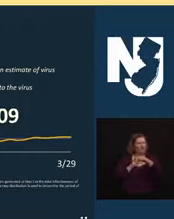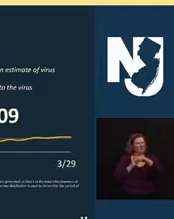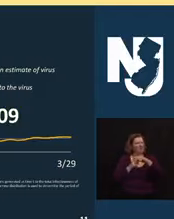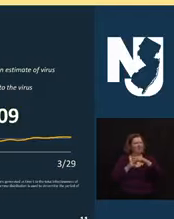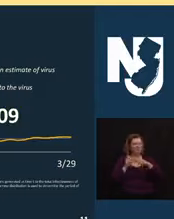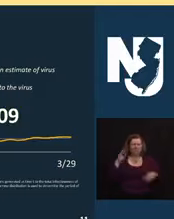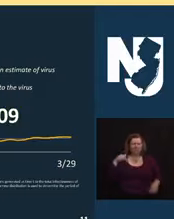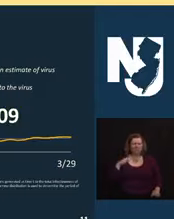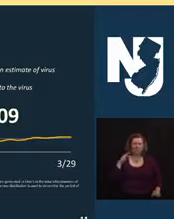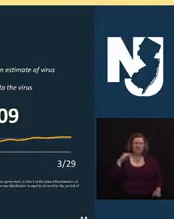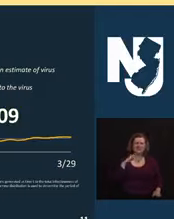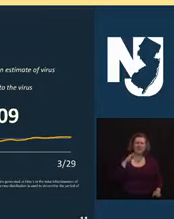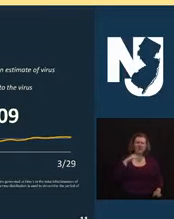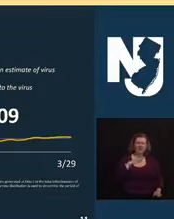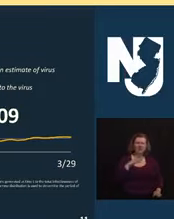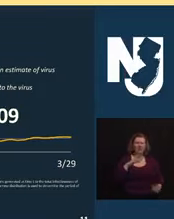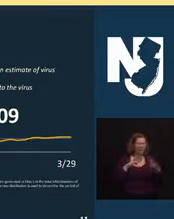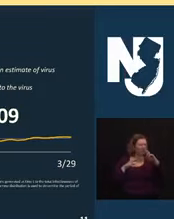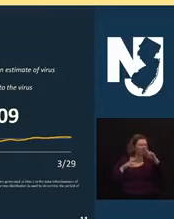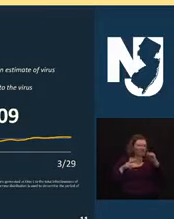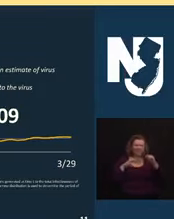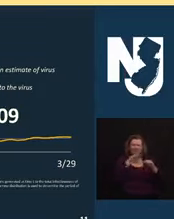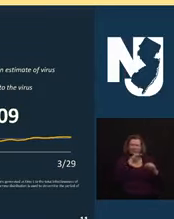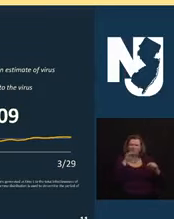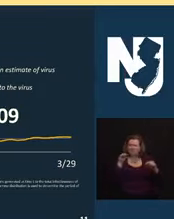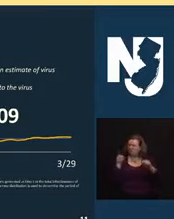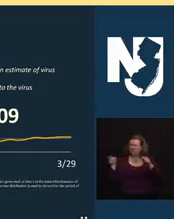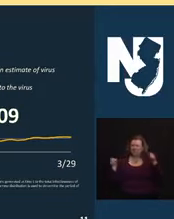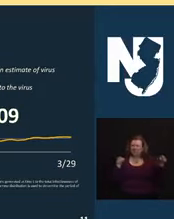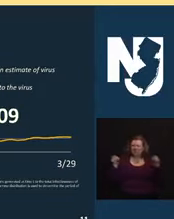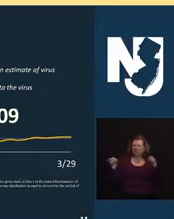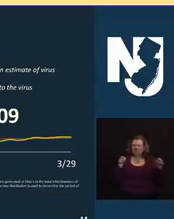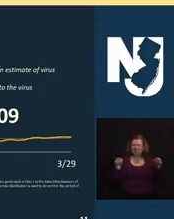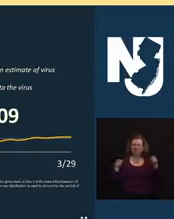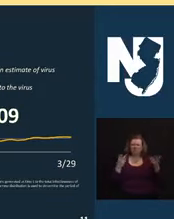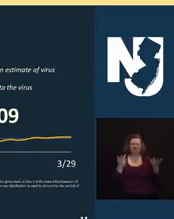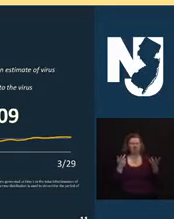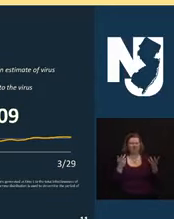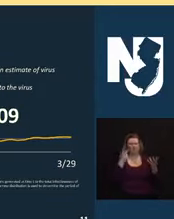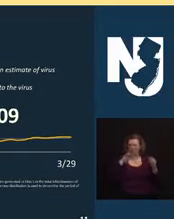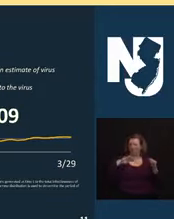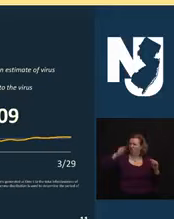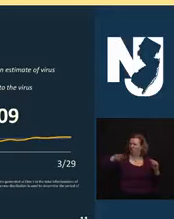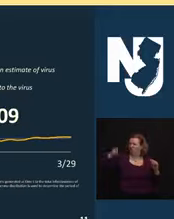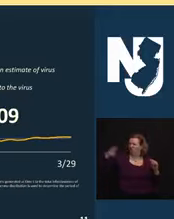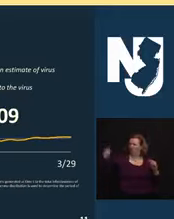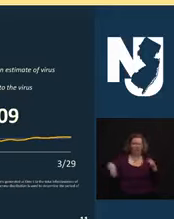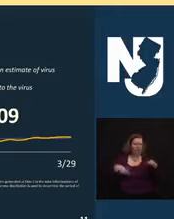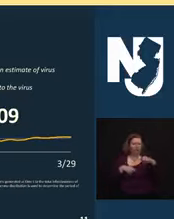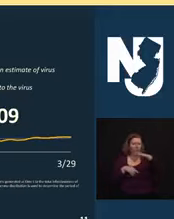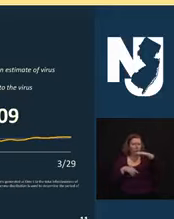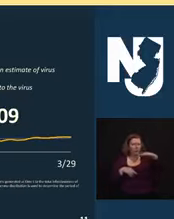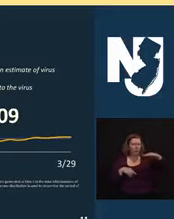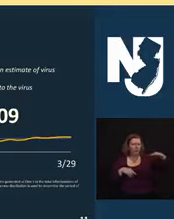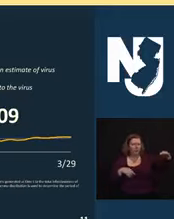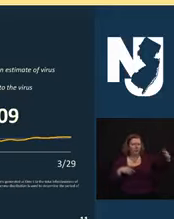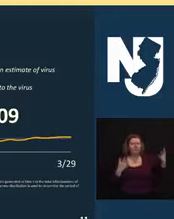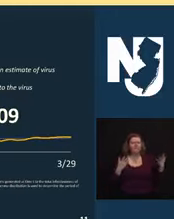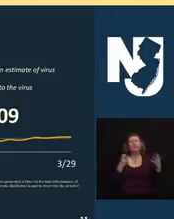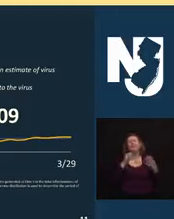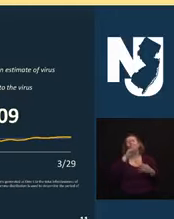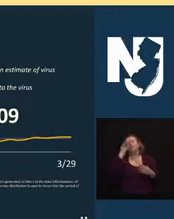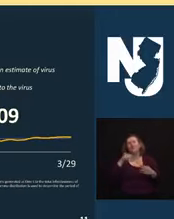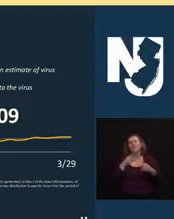down. The RT doesn't have that same level of volatility, and the answer is simple. The positivity rate is from that day, from